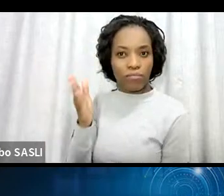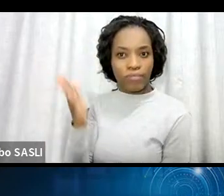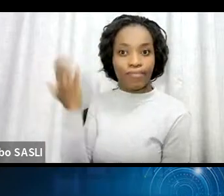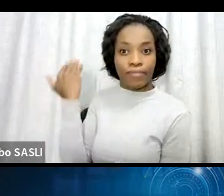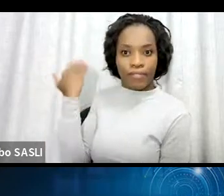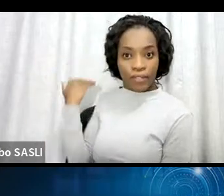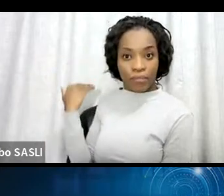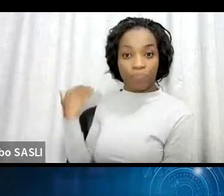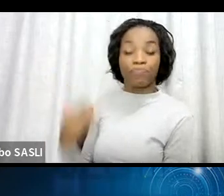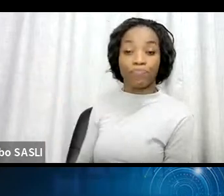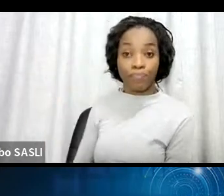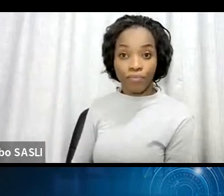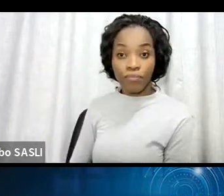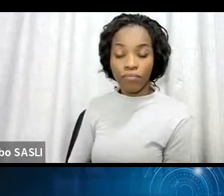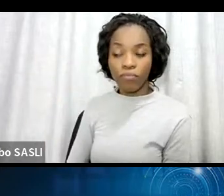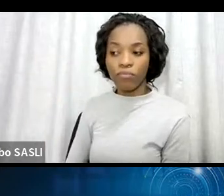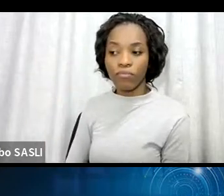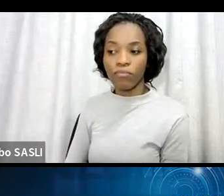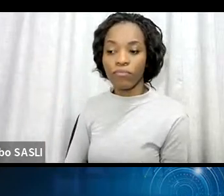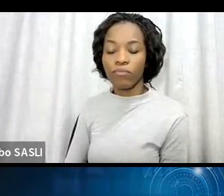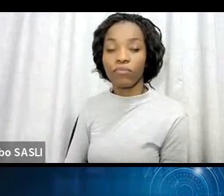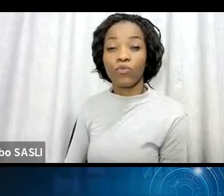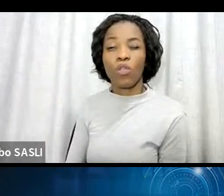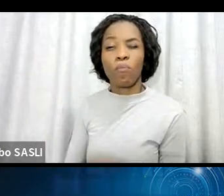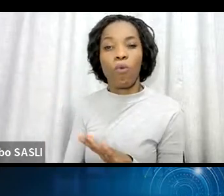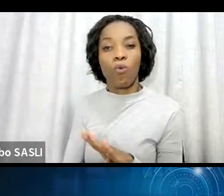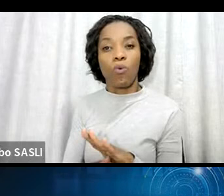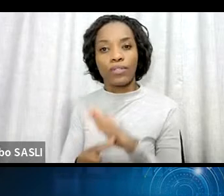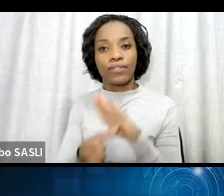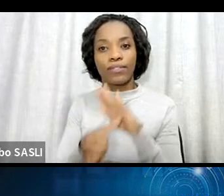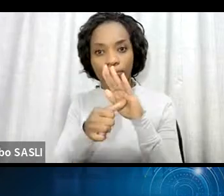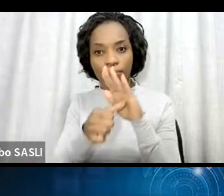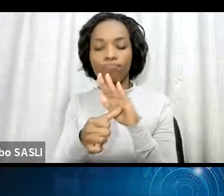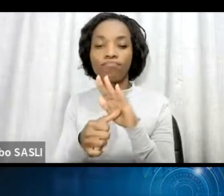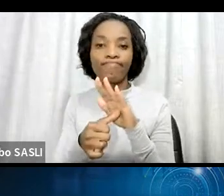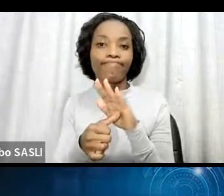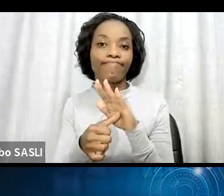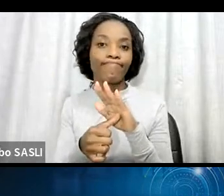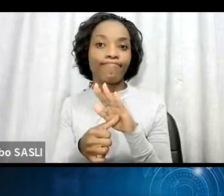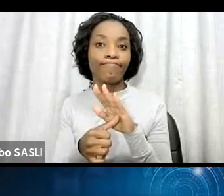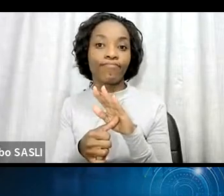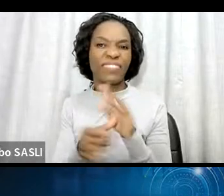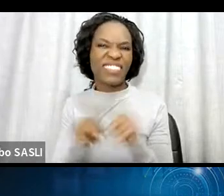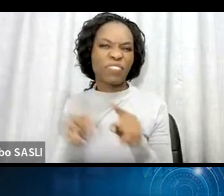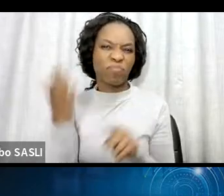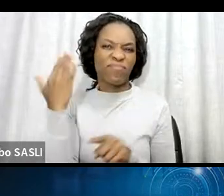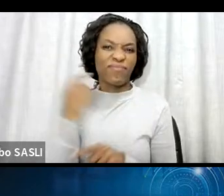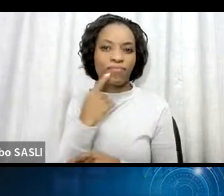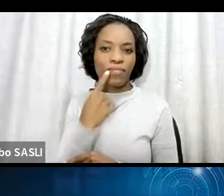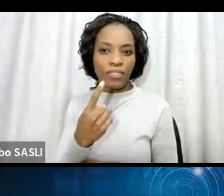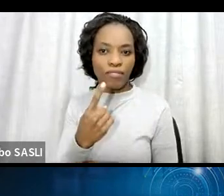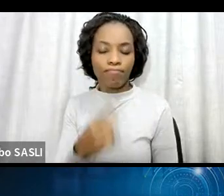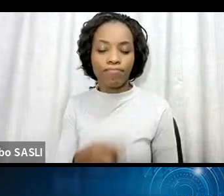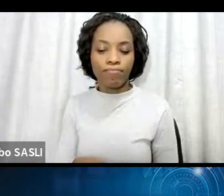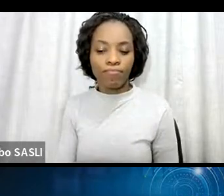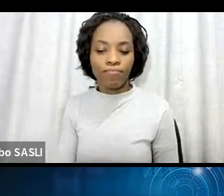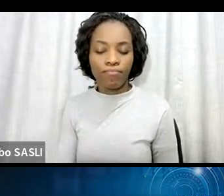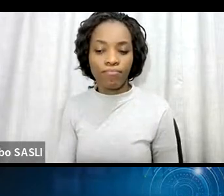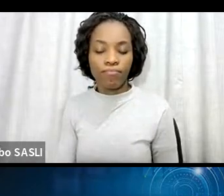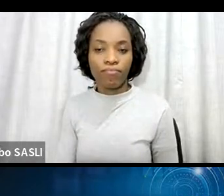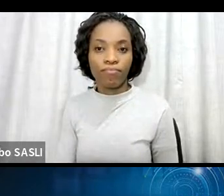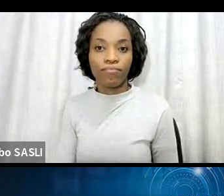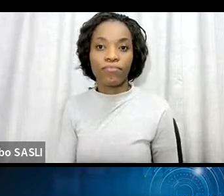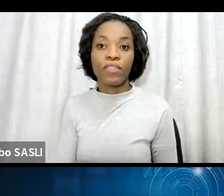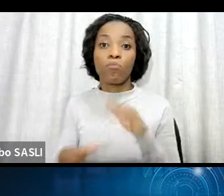past. So very important, as highlighted earlier, is that you